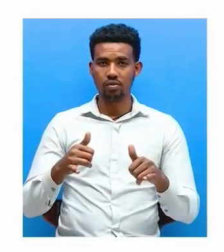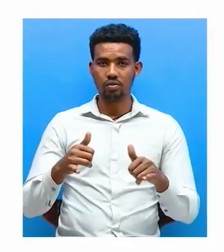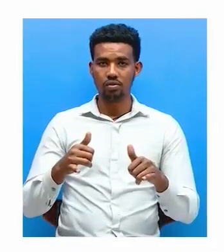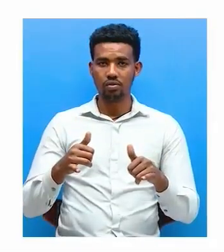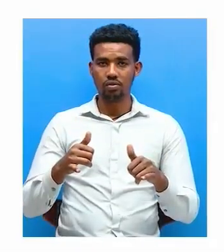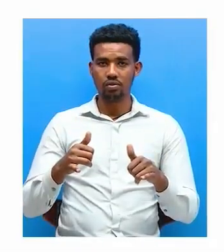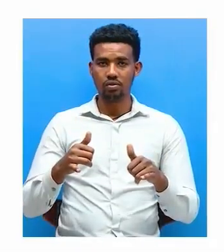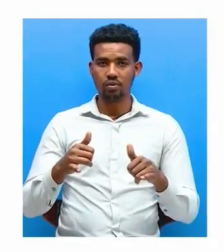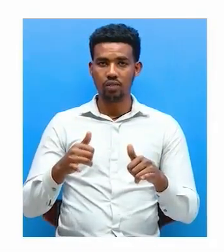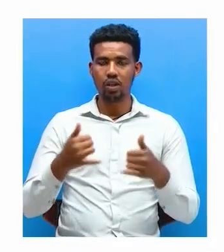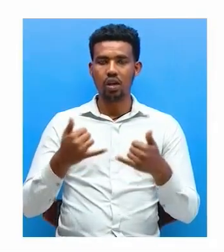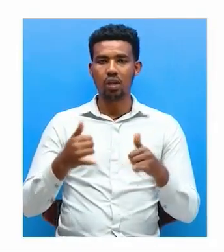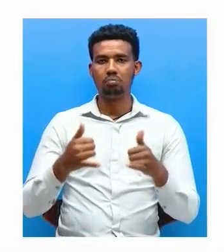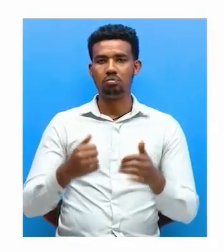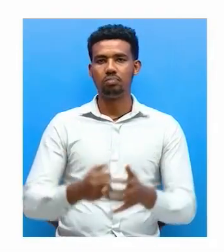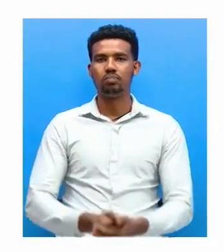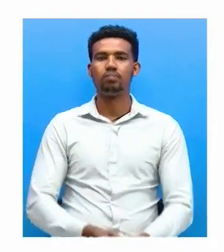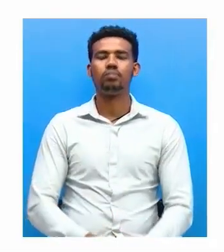a game.